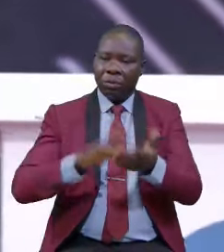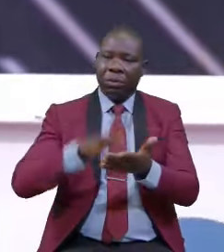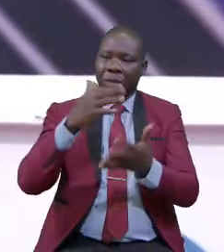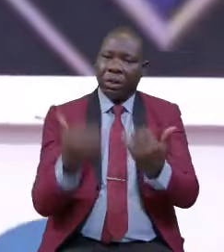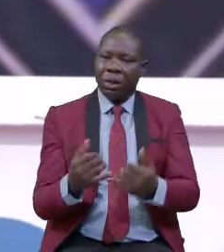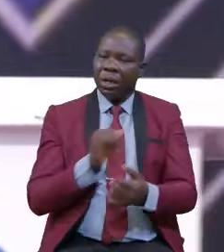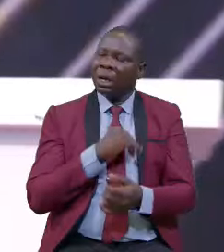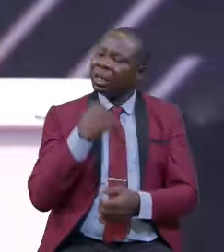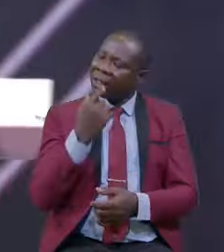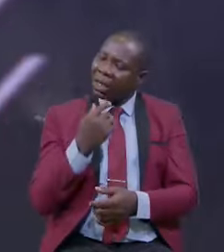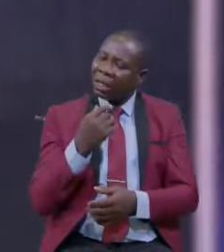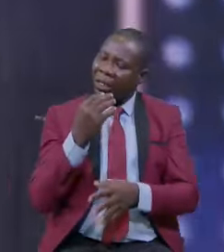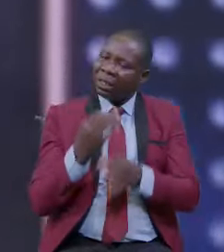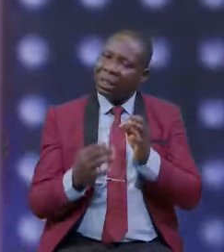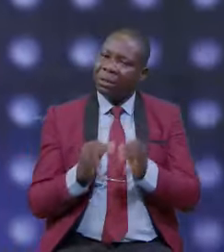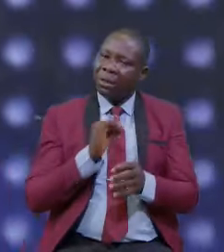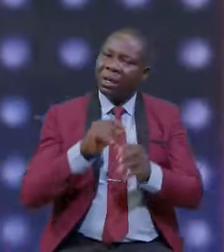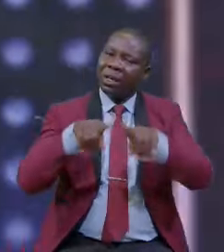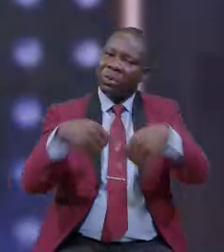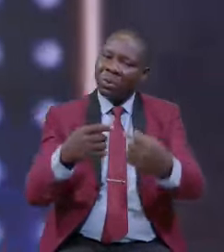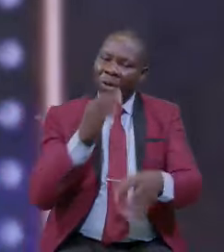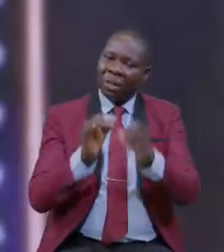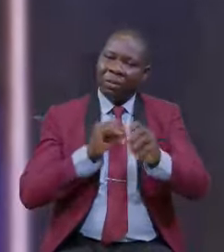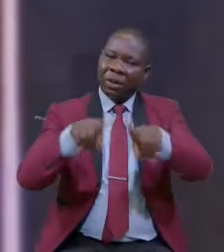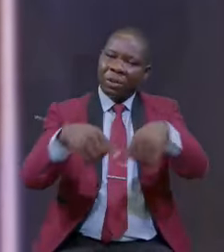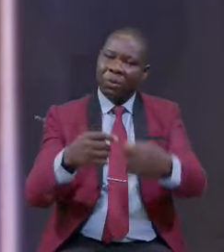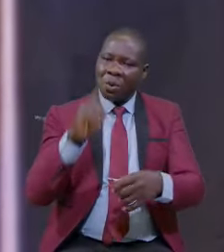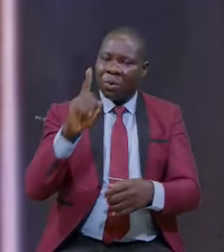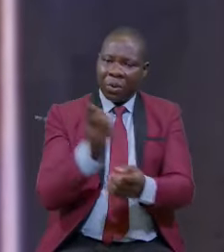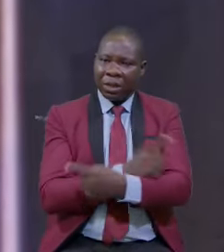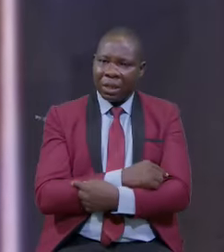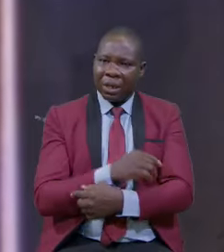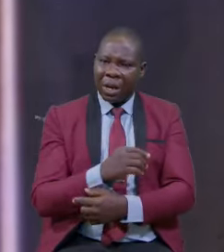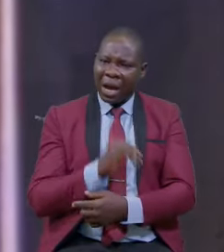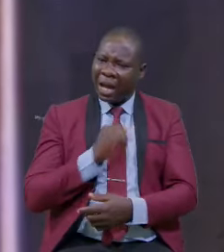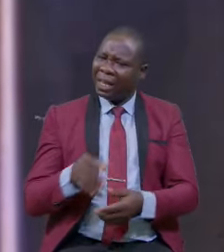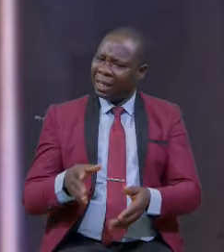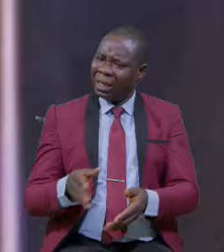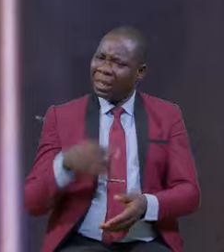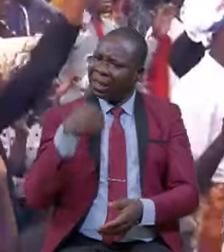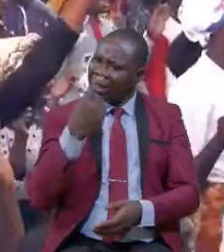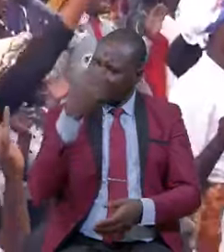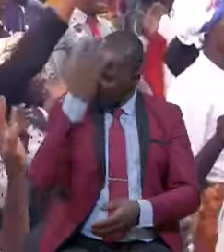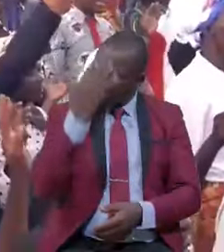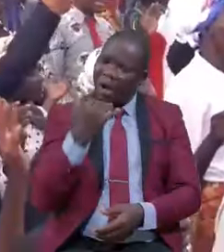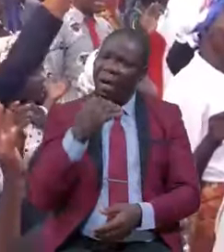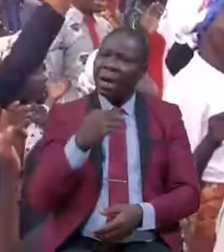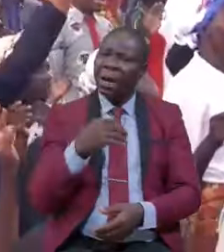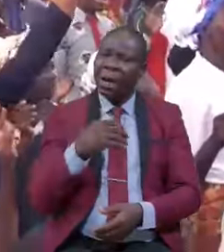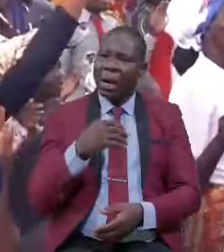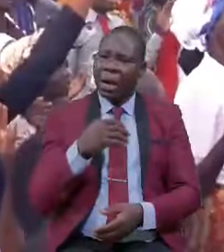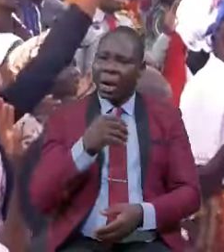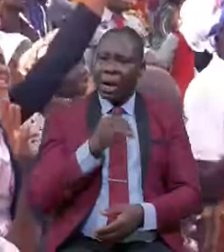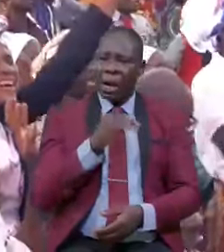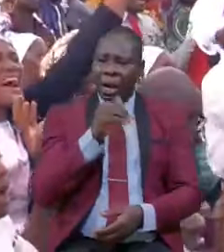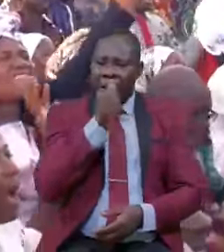I could, if I could, if I could. One day I said, what am I saying if I could? I can. I said,